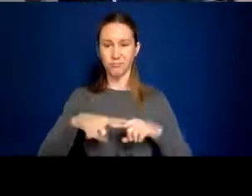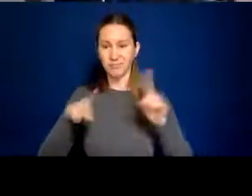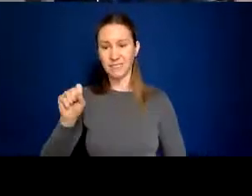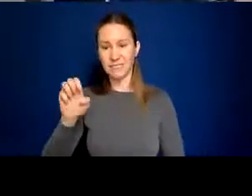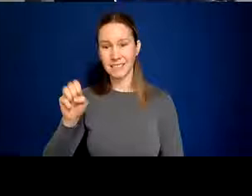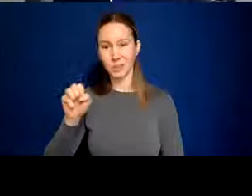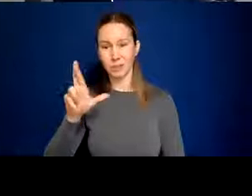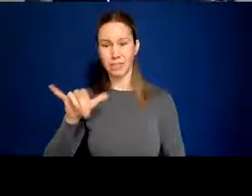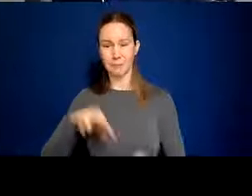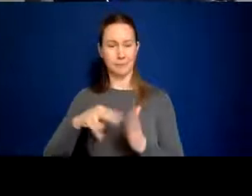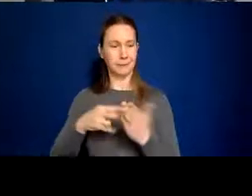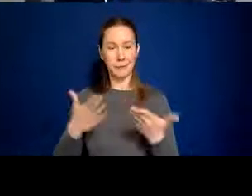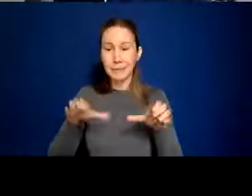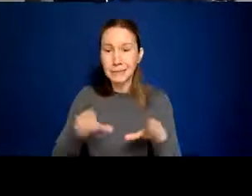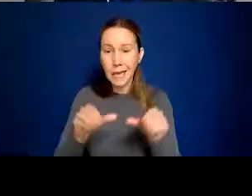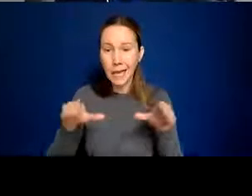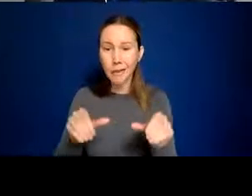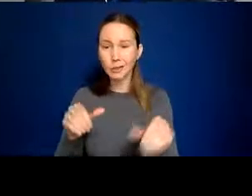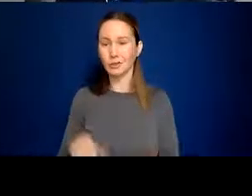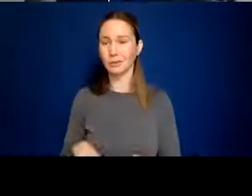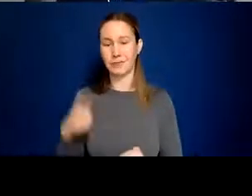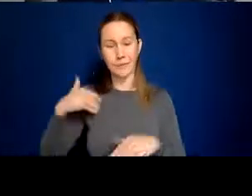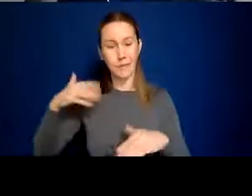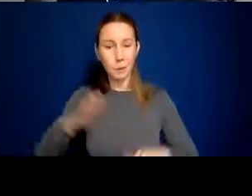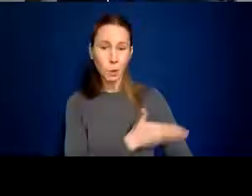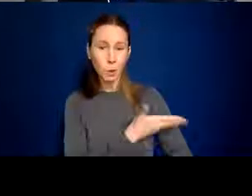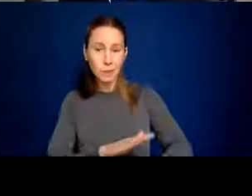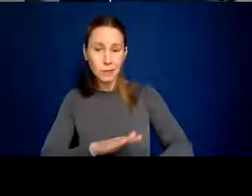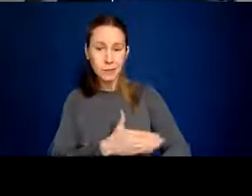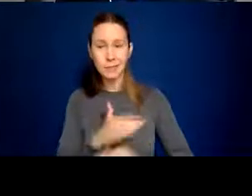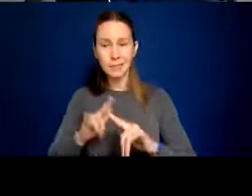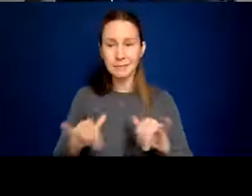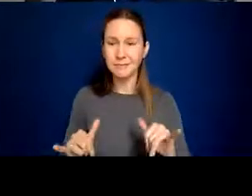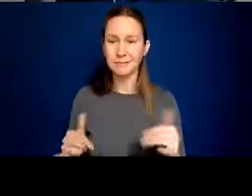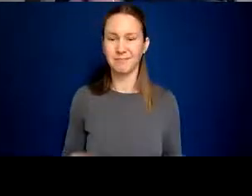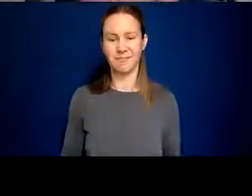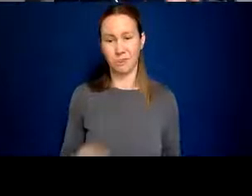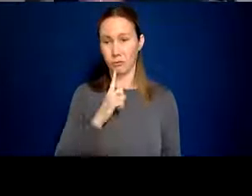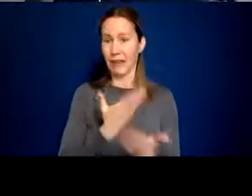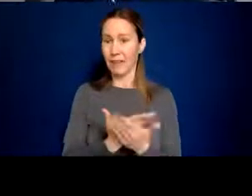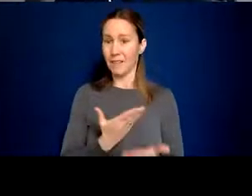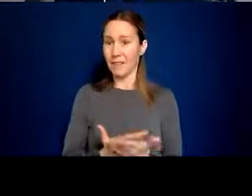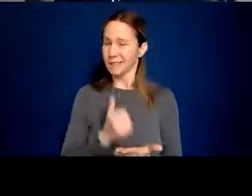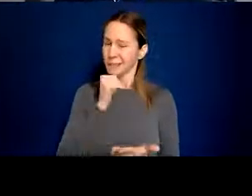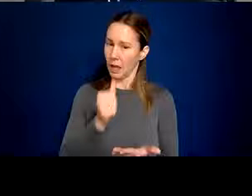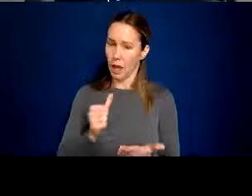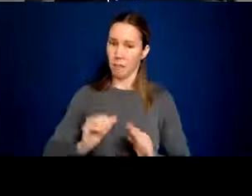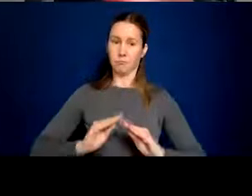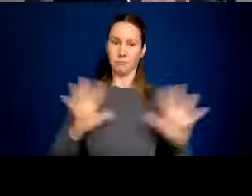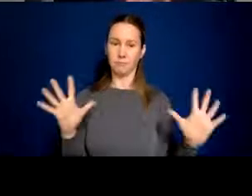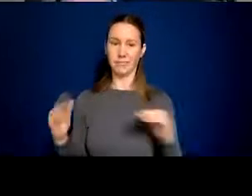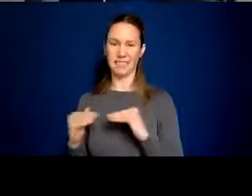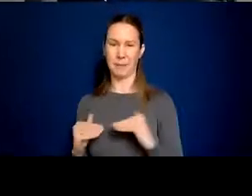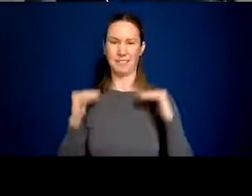music. Depending on who you are, it may or may not work, and the evidence around this is not as strong as the one that I mentioned.